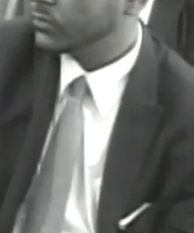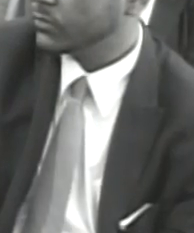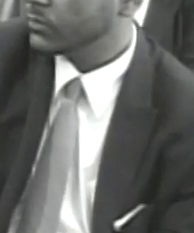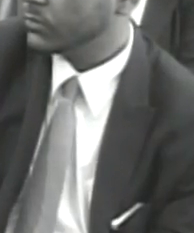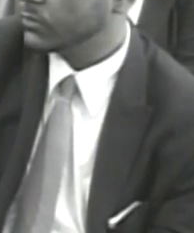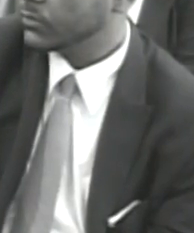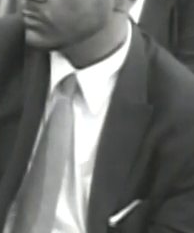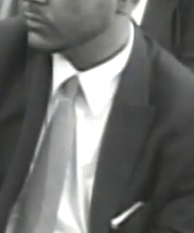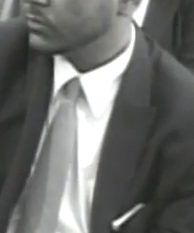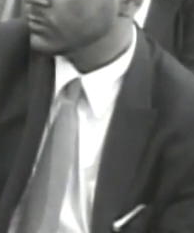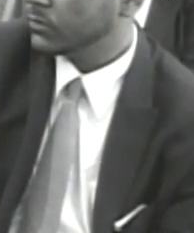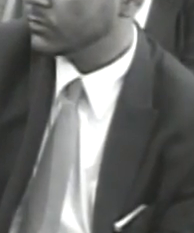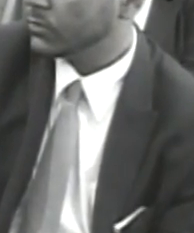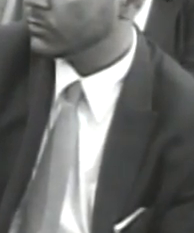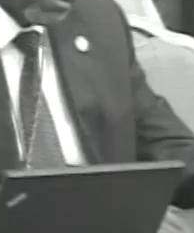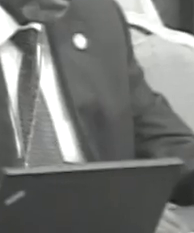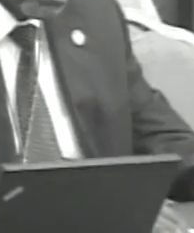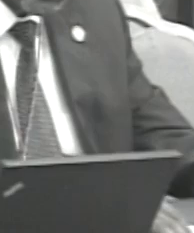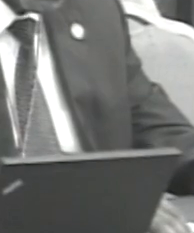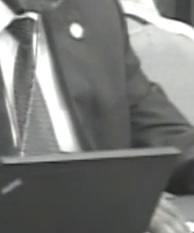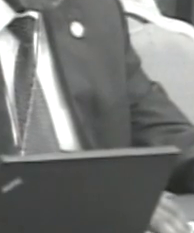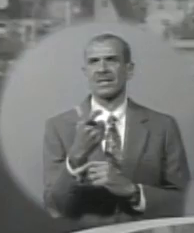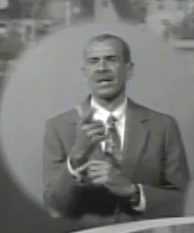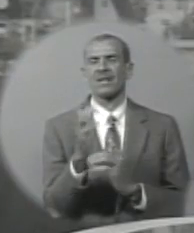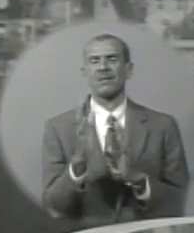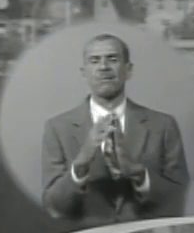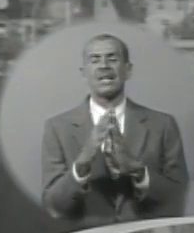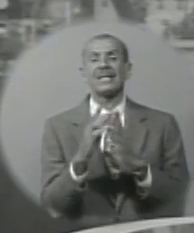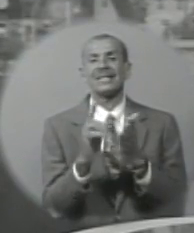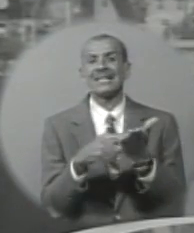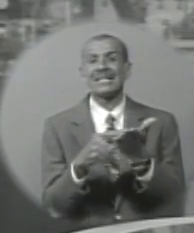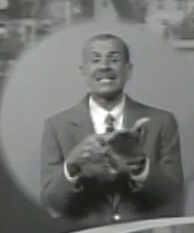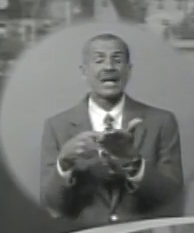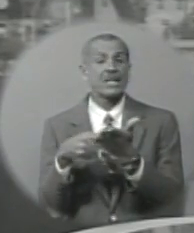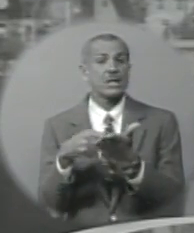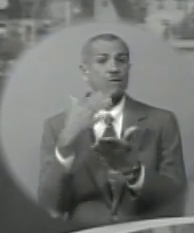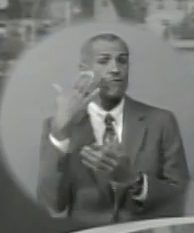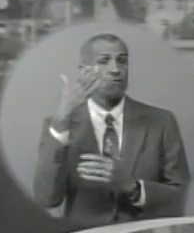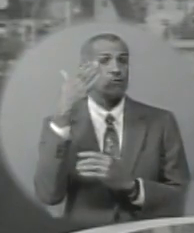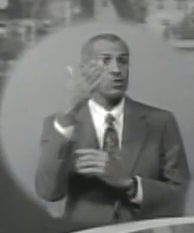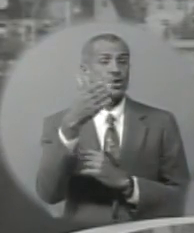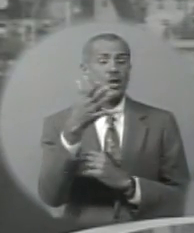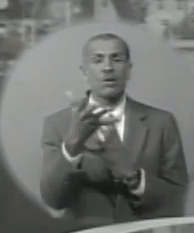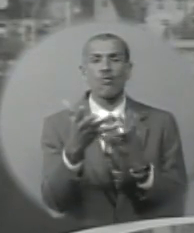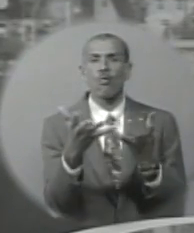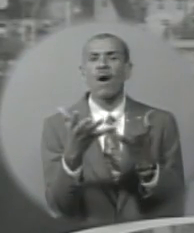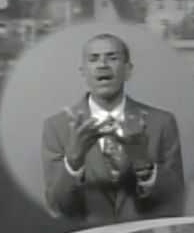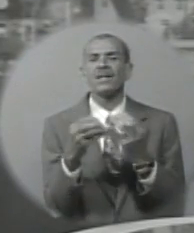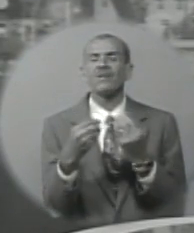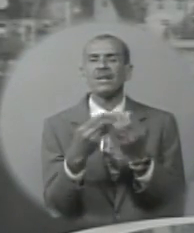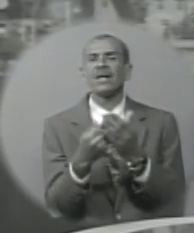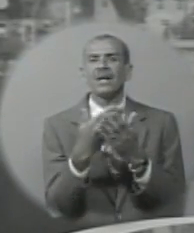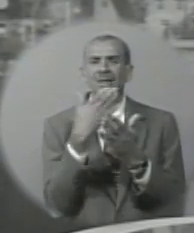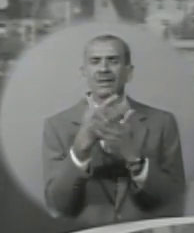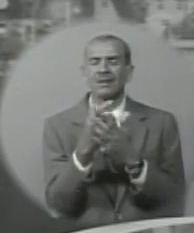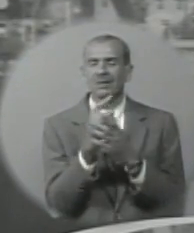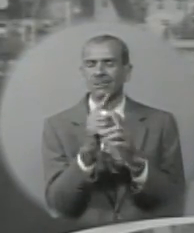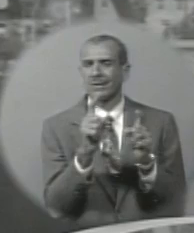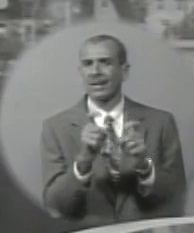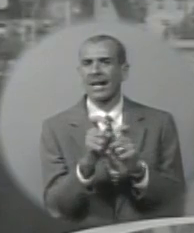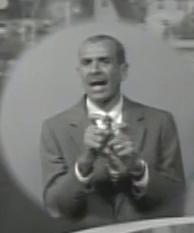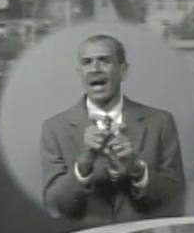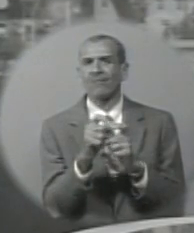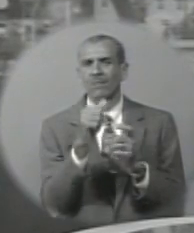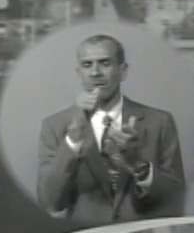whose portfolios include the Postal Service are meeting to discuss its future. He says they want to provide real-time tracking of packages